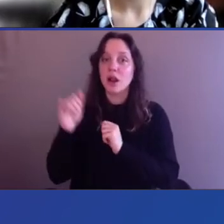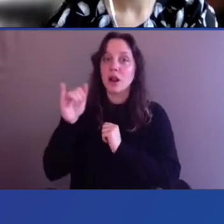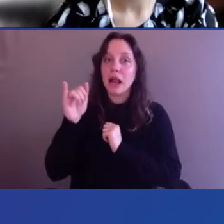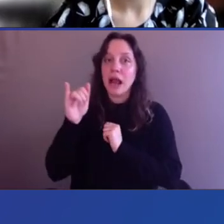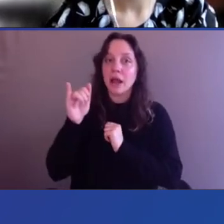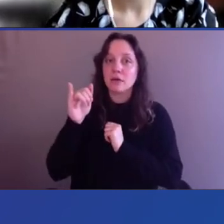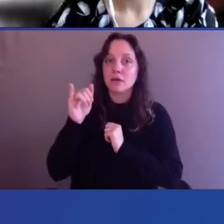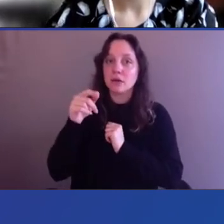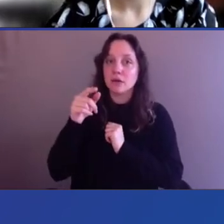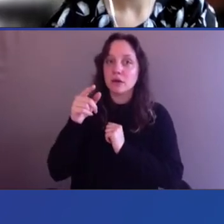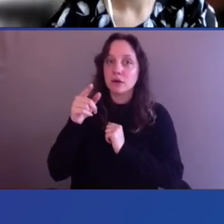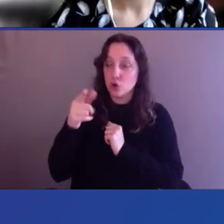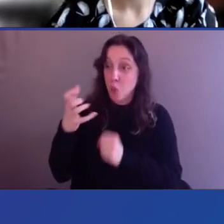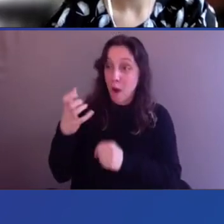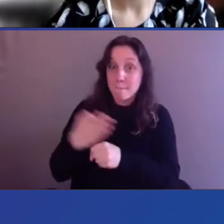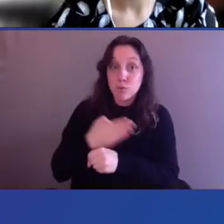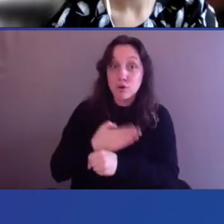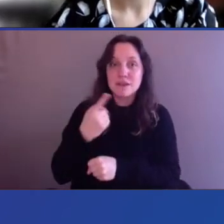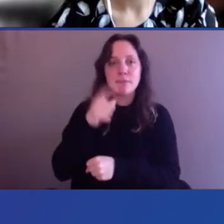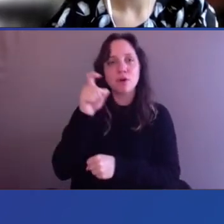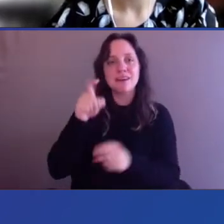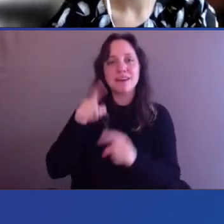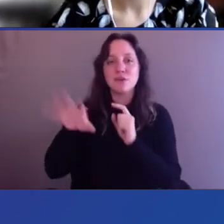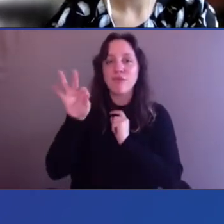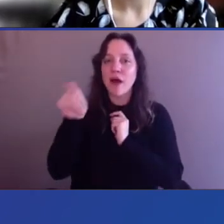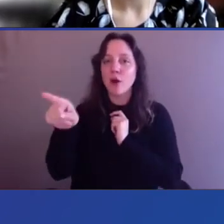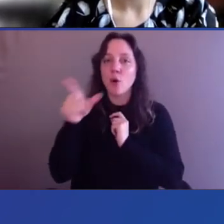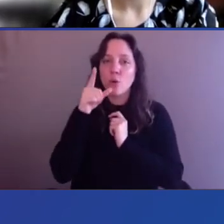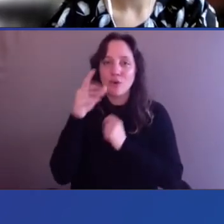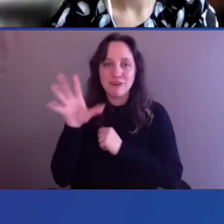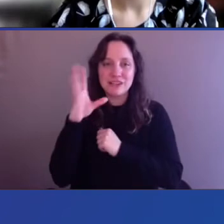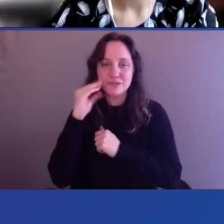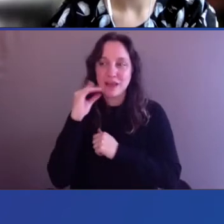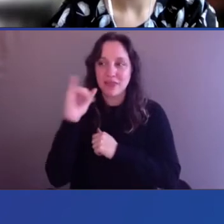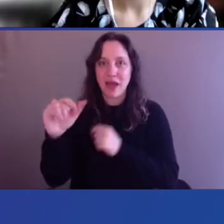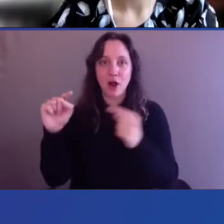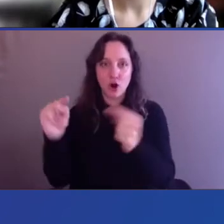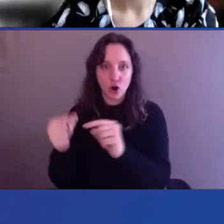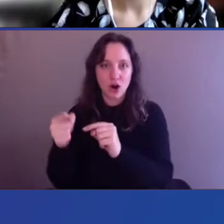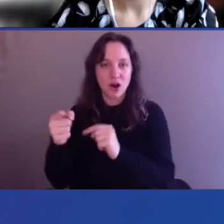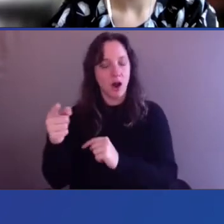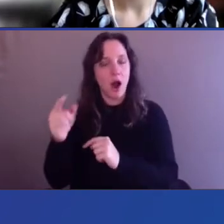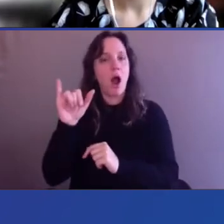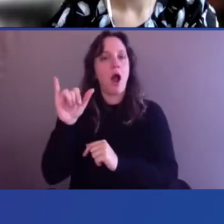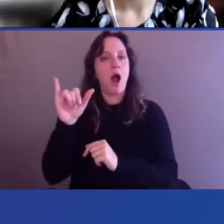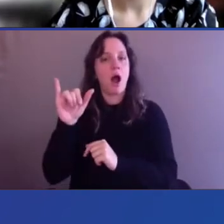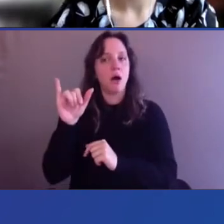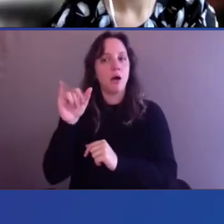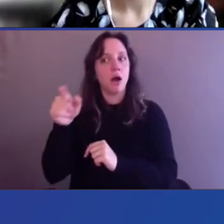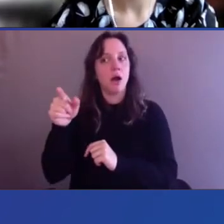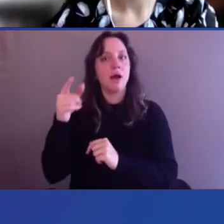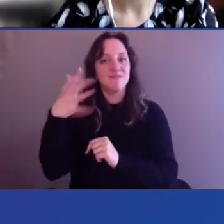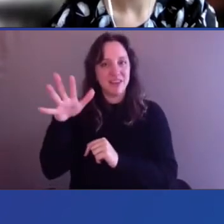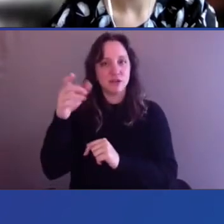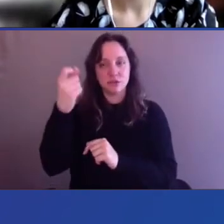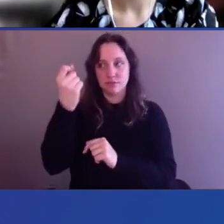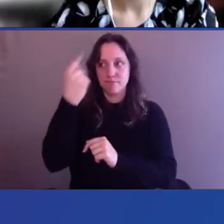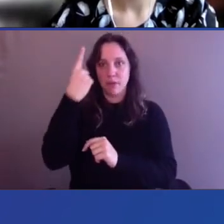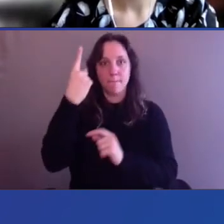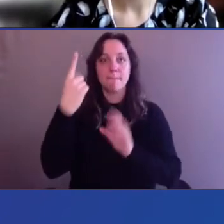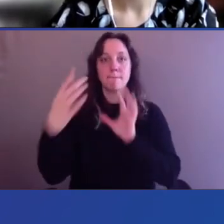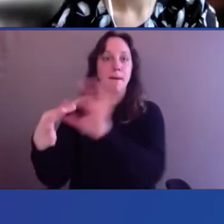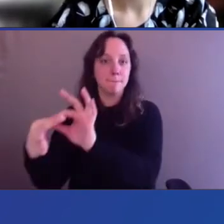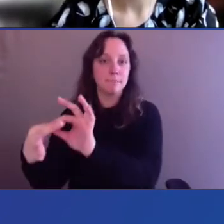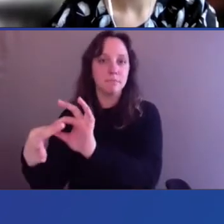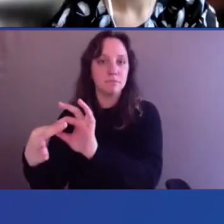need. There's too many people deciding for other people what they need, and they don't even know those people. So